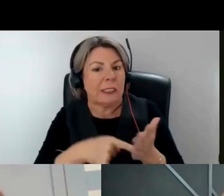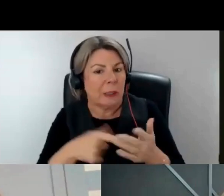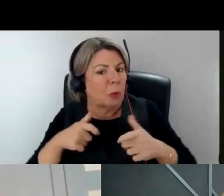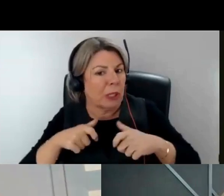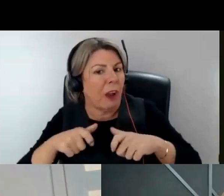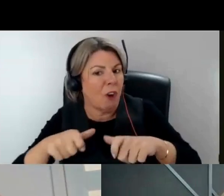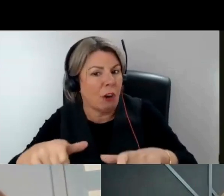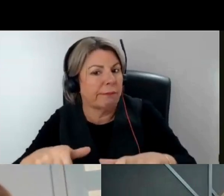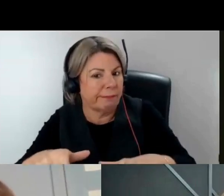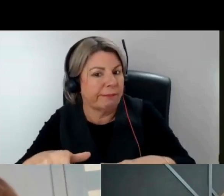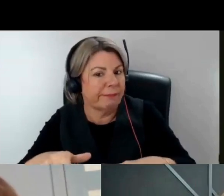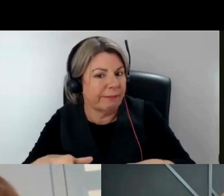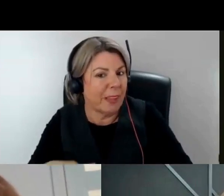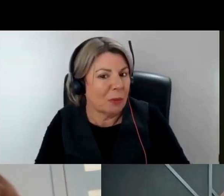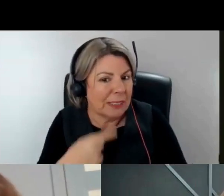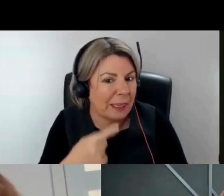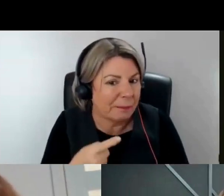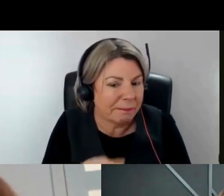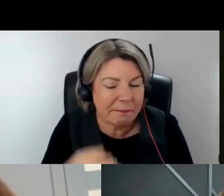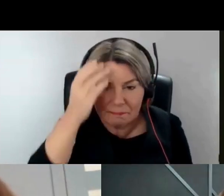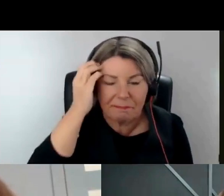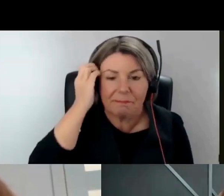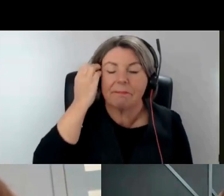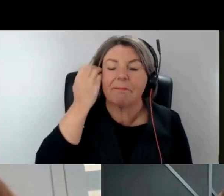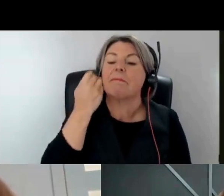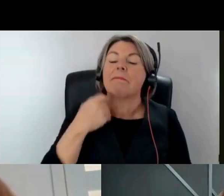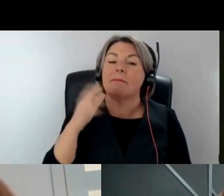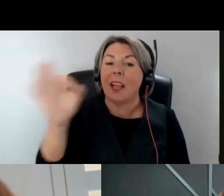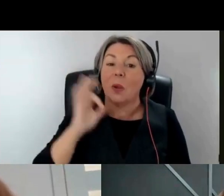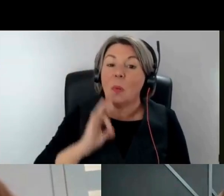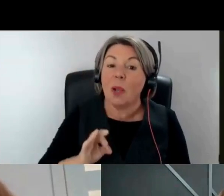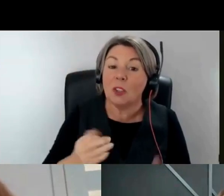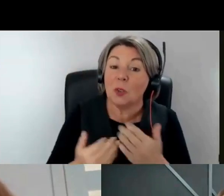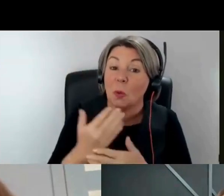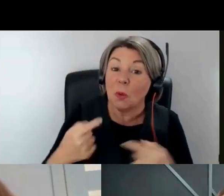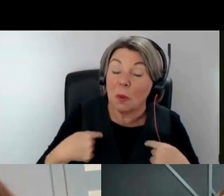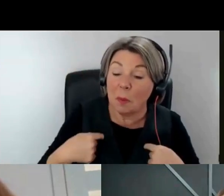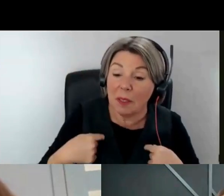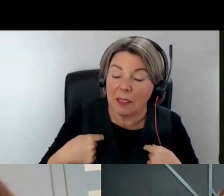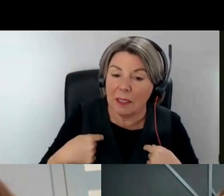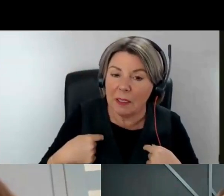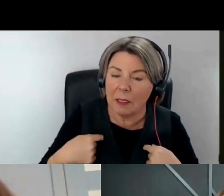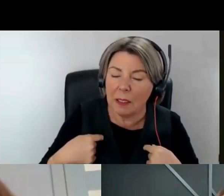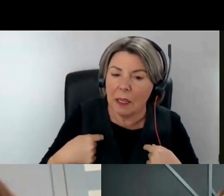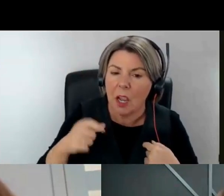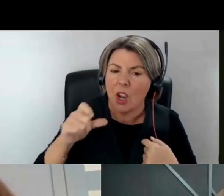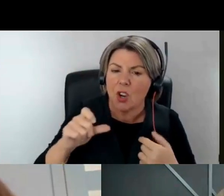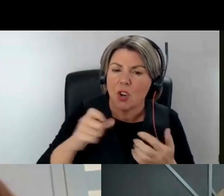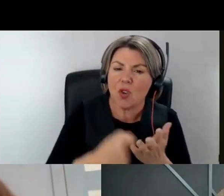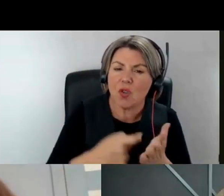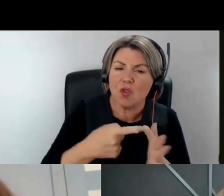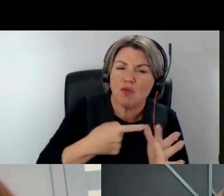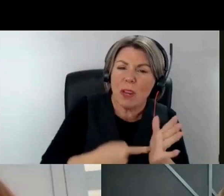age. Oh, there's a question here. I mean, it's new to me. I'm not really sure about this, but creatine supplementation